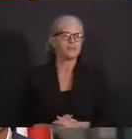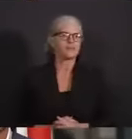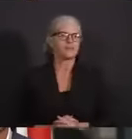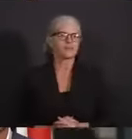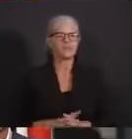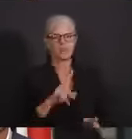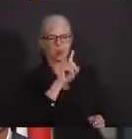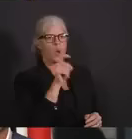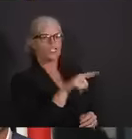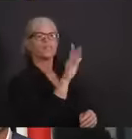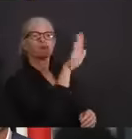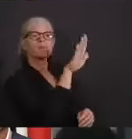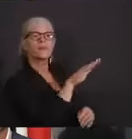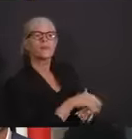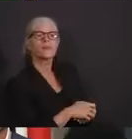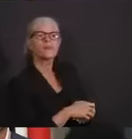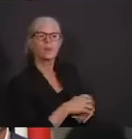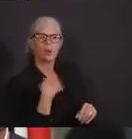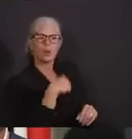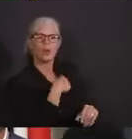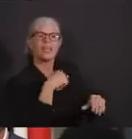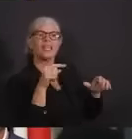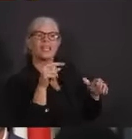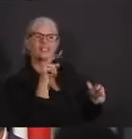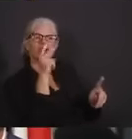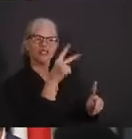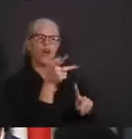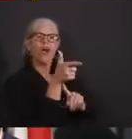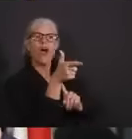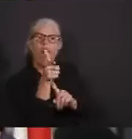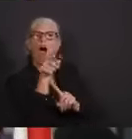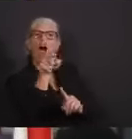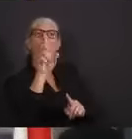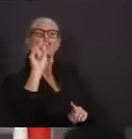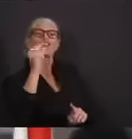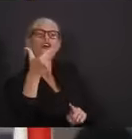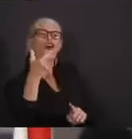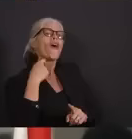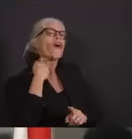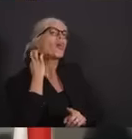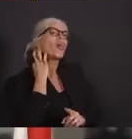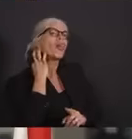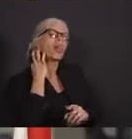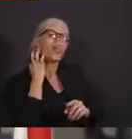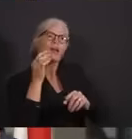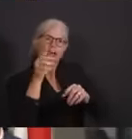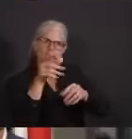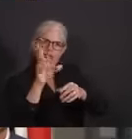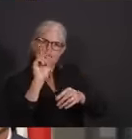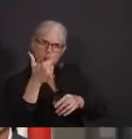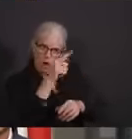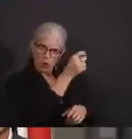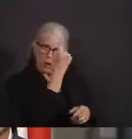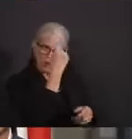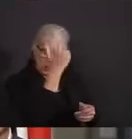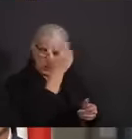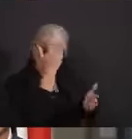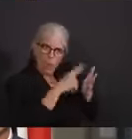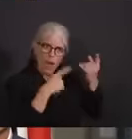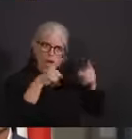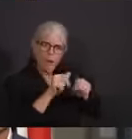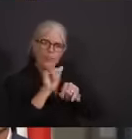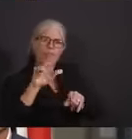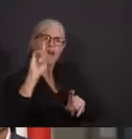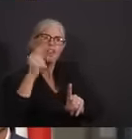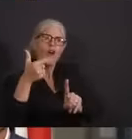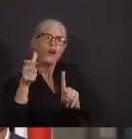a video earlier today of a dog chained to a fence. They went and rescued it. Do you know what's happening with that dog? I mean,